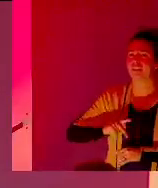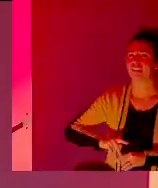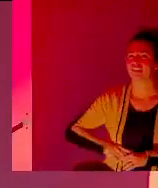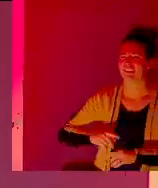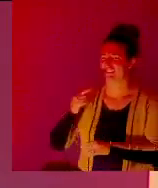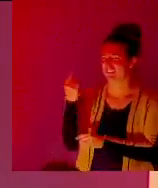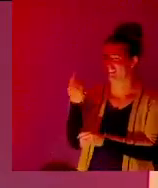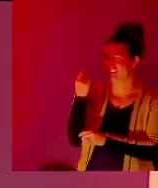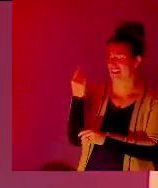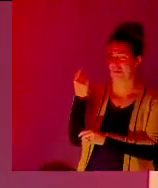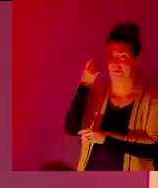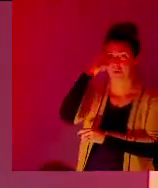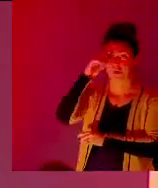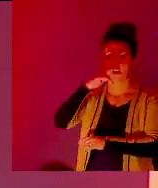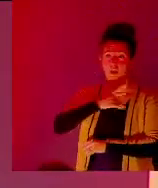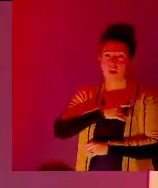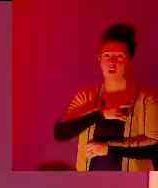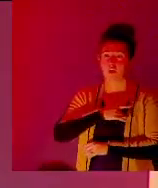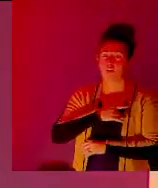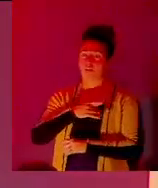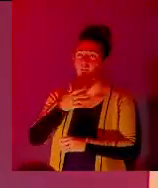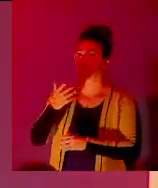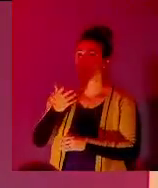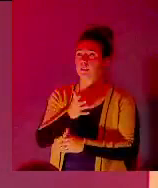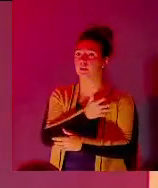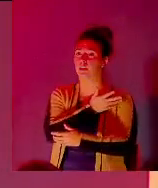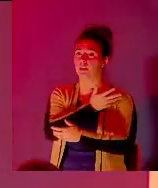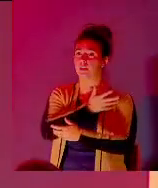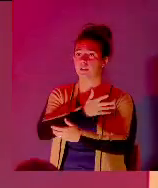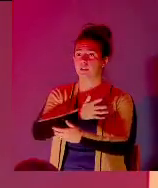for a heart singing